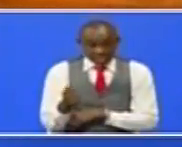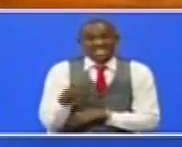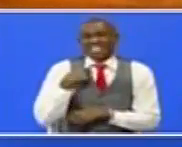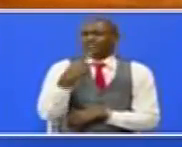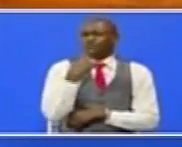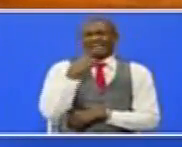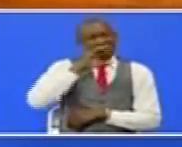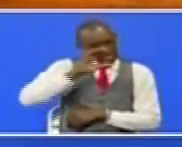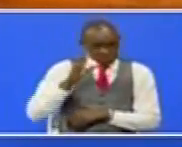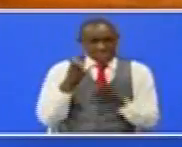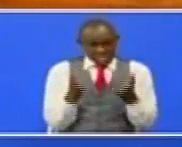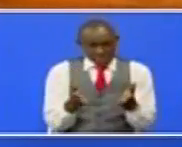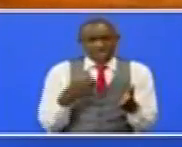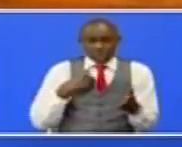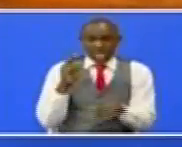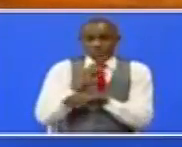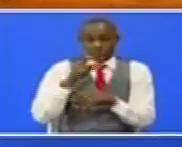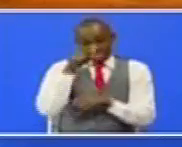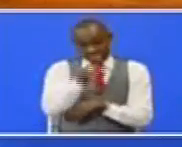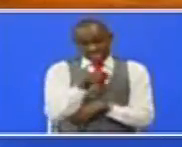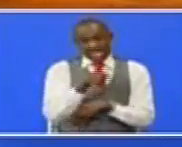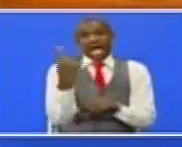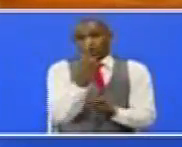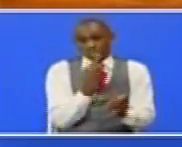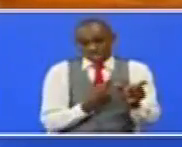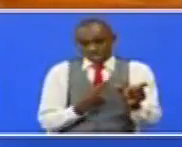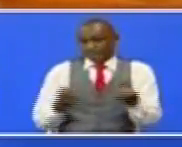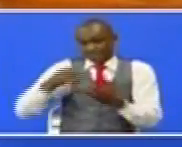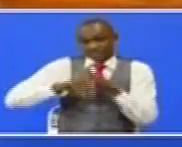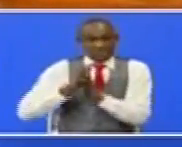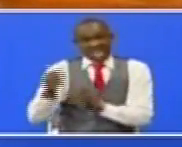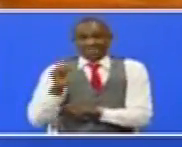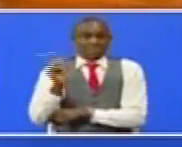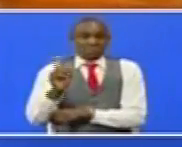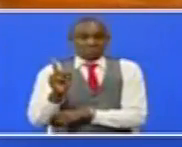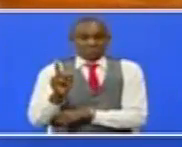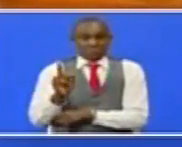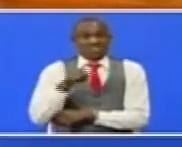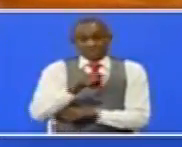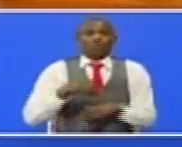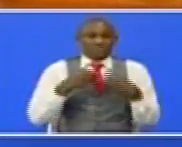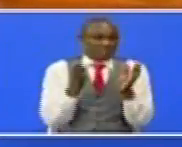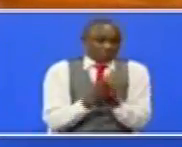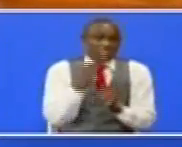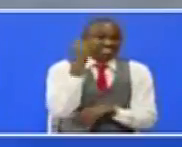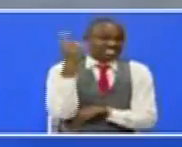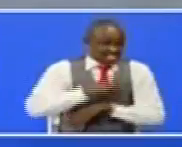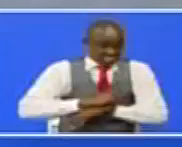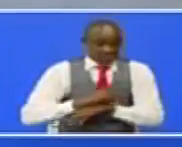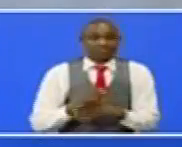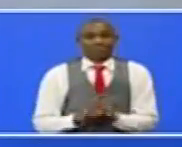Turkana County, as at now, we are using pentostam alone, which we give for 30